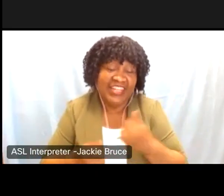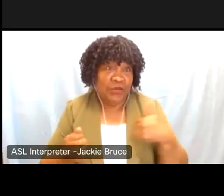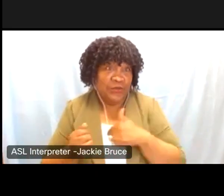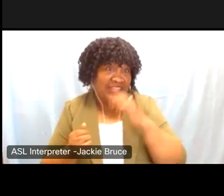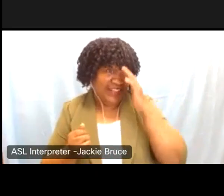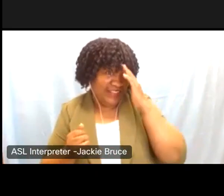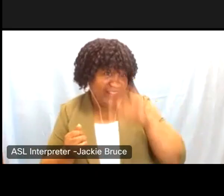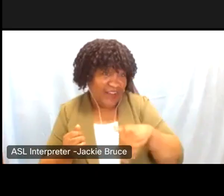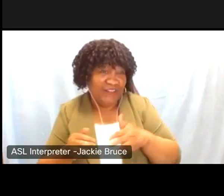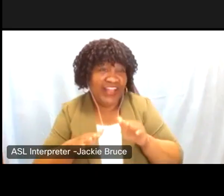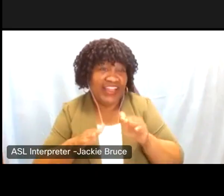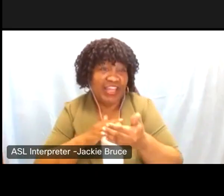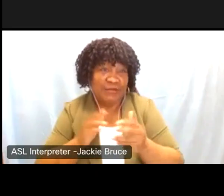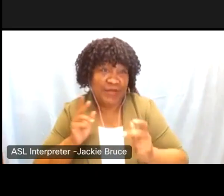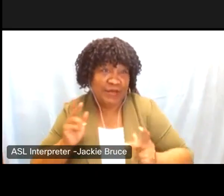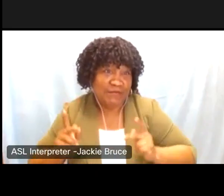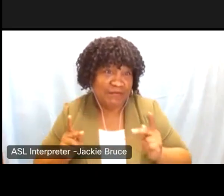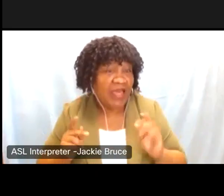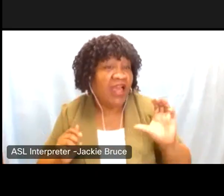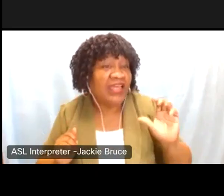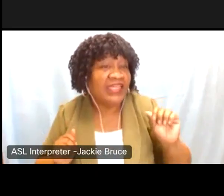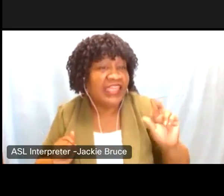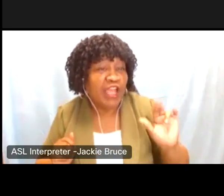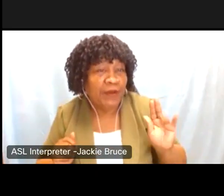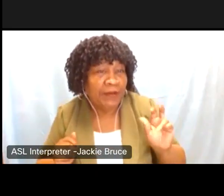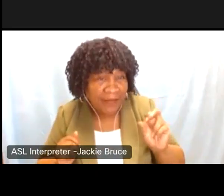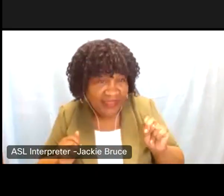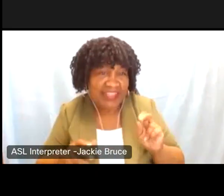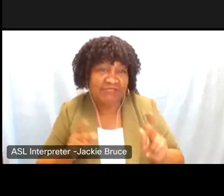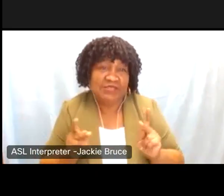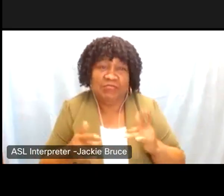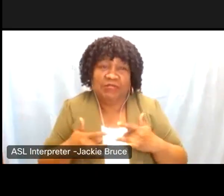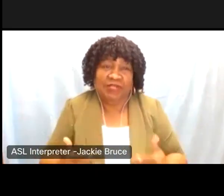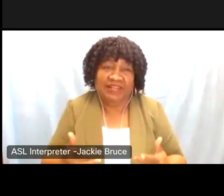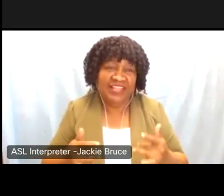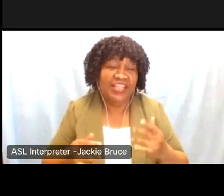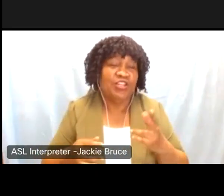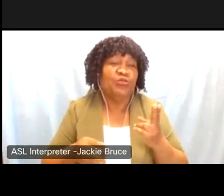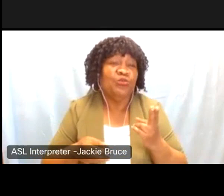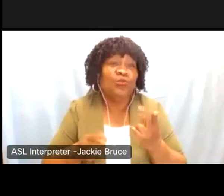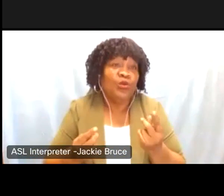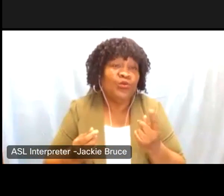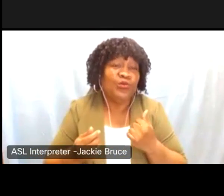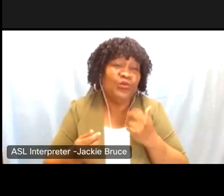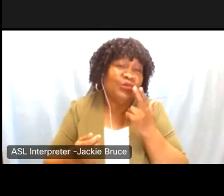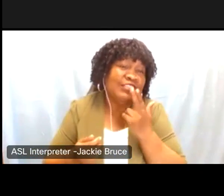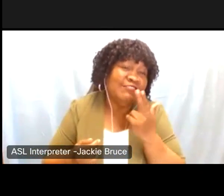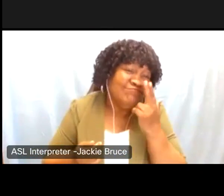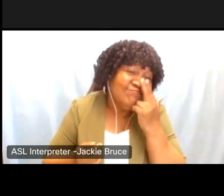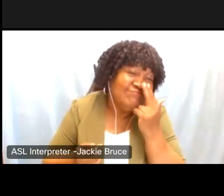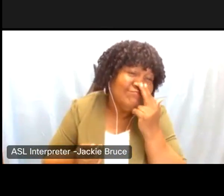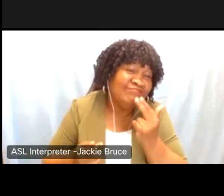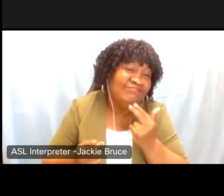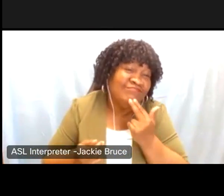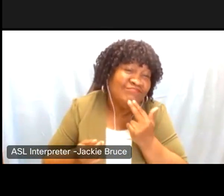people, who I am, is that we use humor to deal with grief. And it may appear